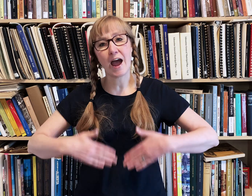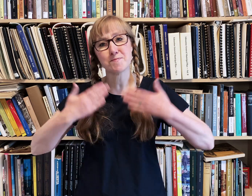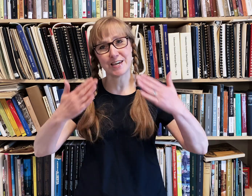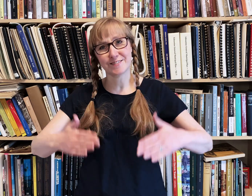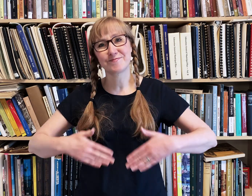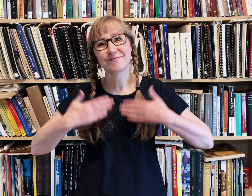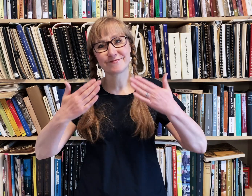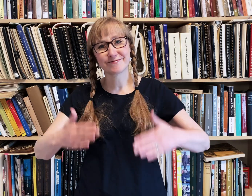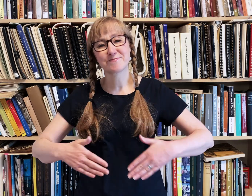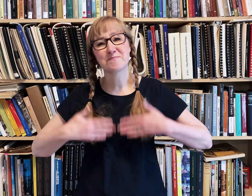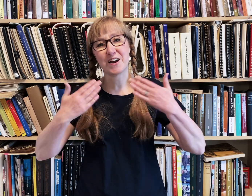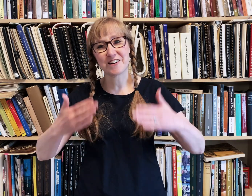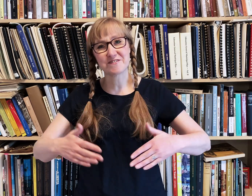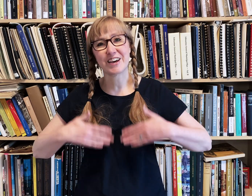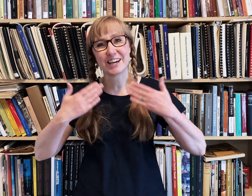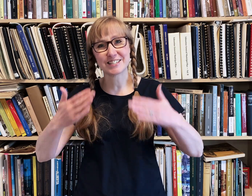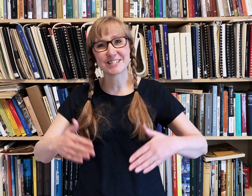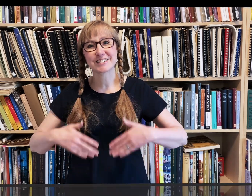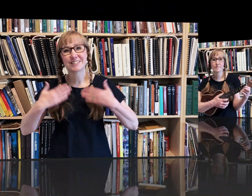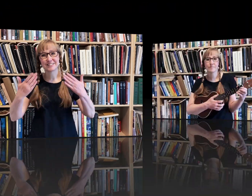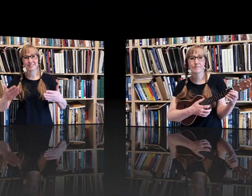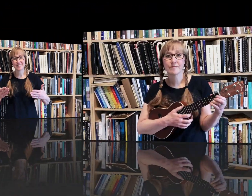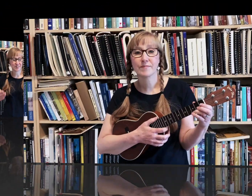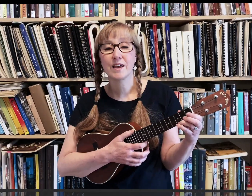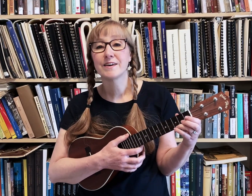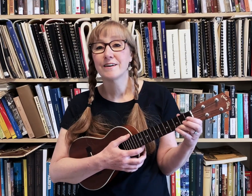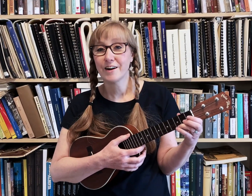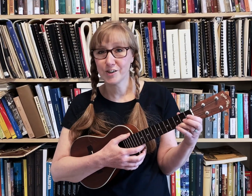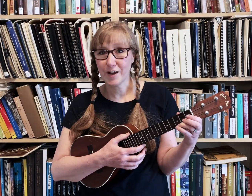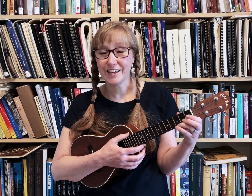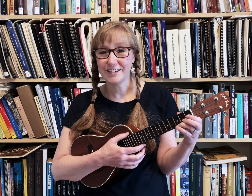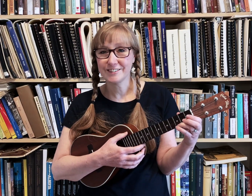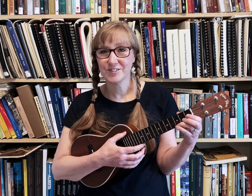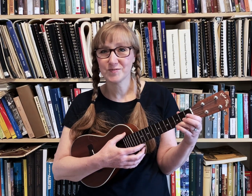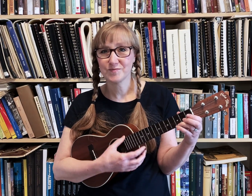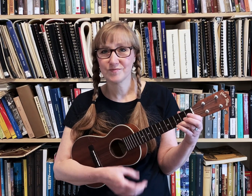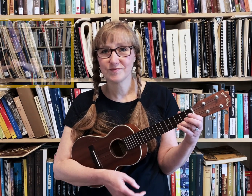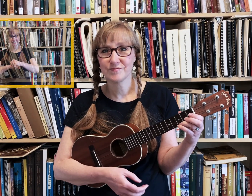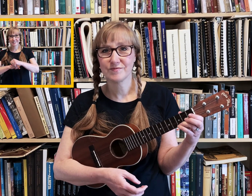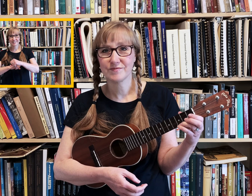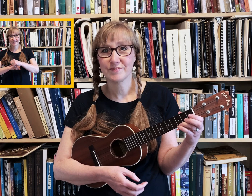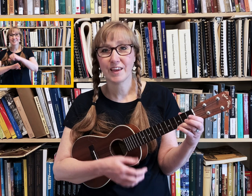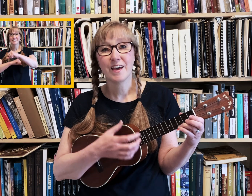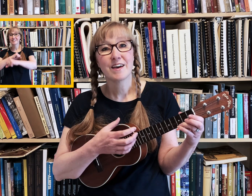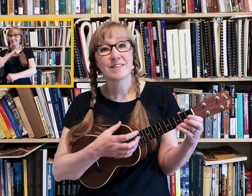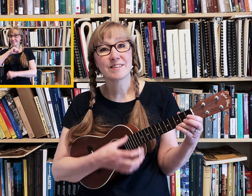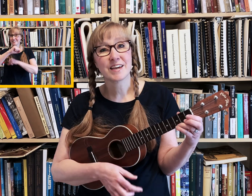sign for happy. Perfect. Are you ready?